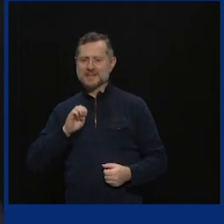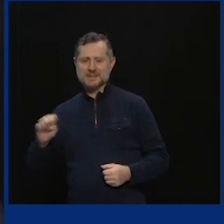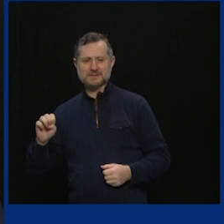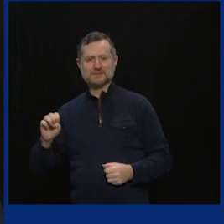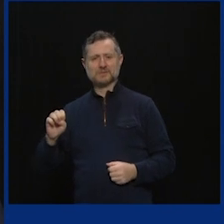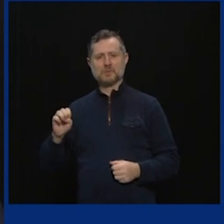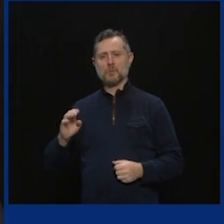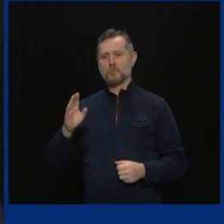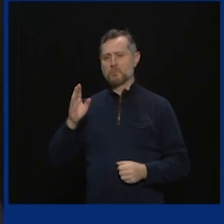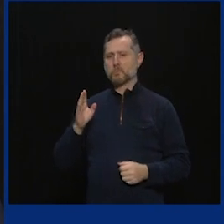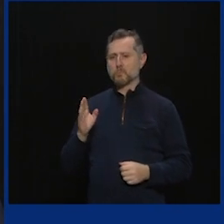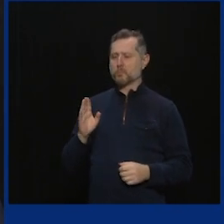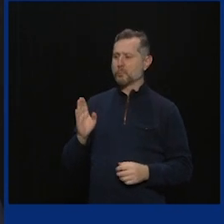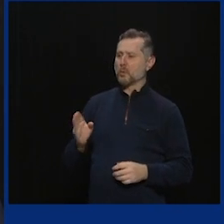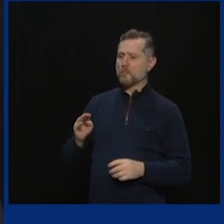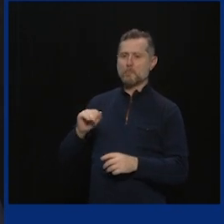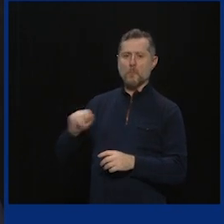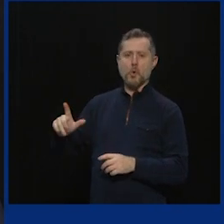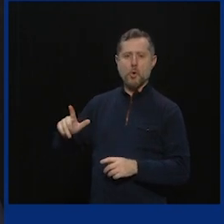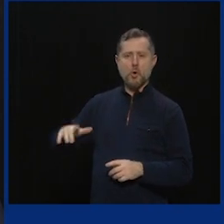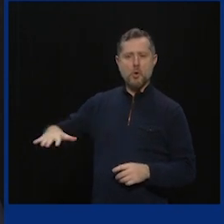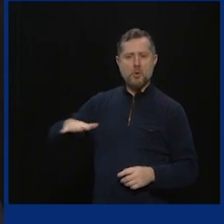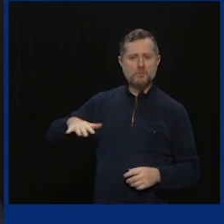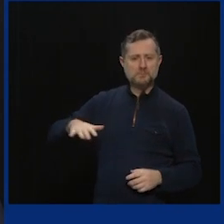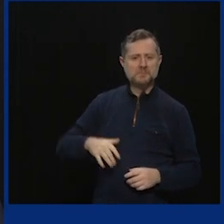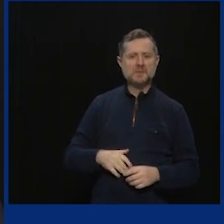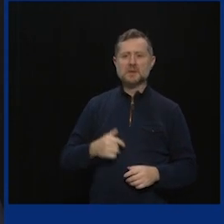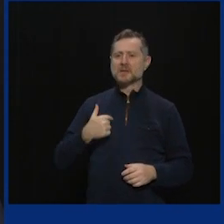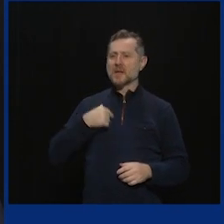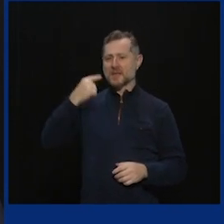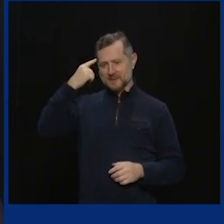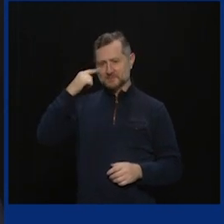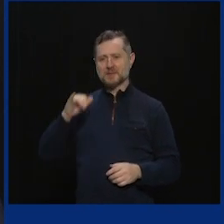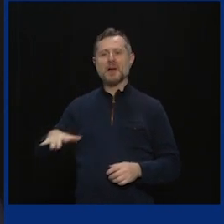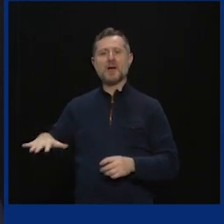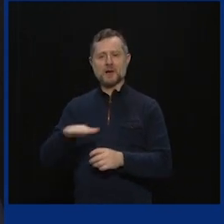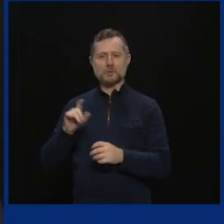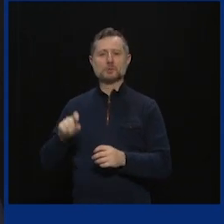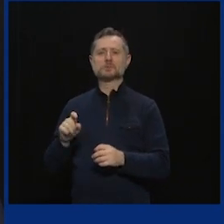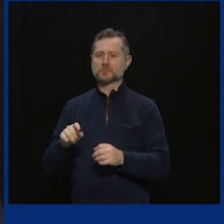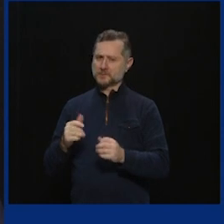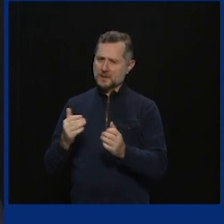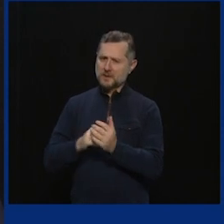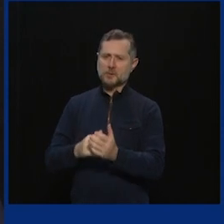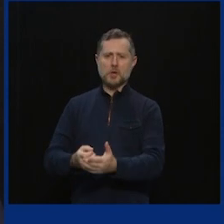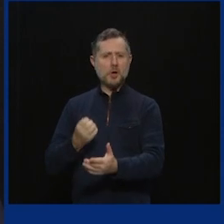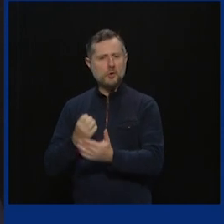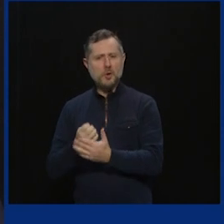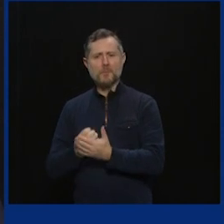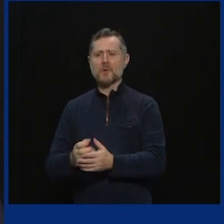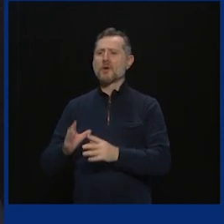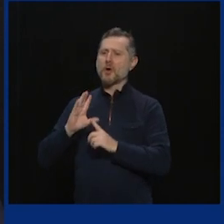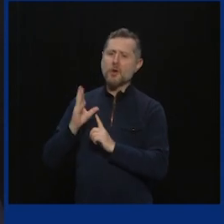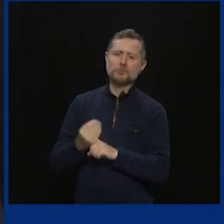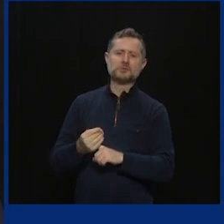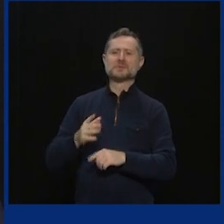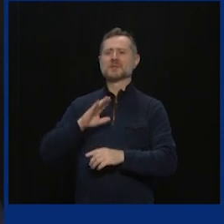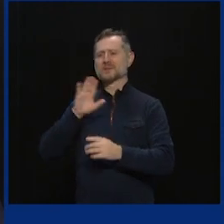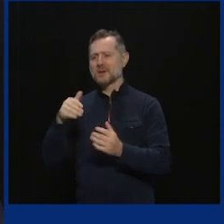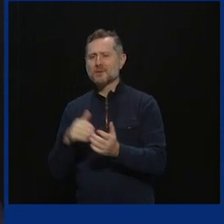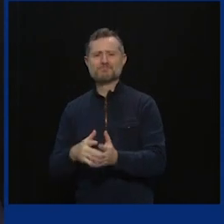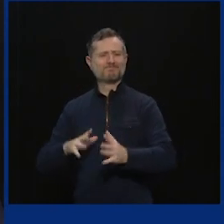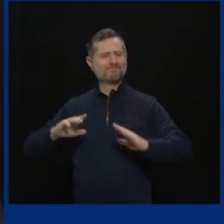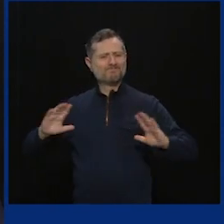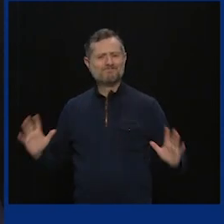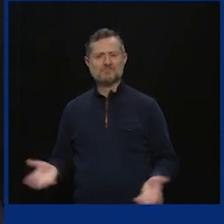the area once again can be an economic and cultural hub. It is my hope that the coalition